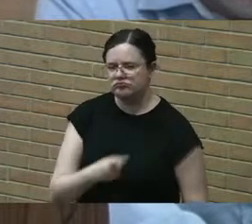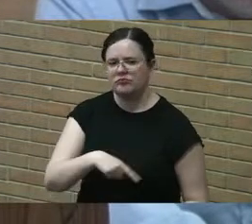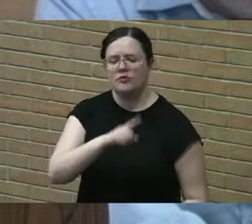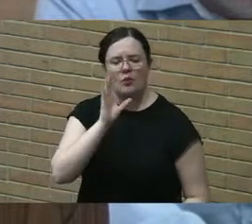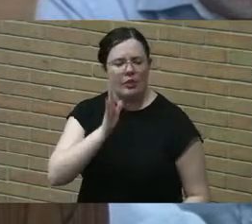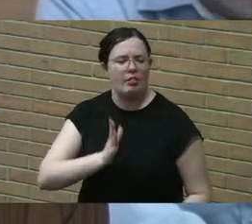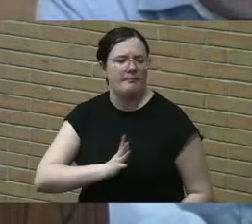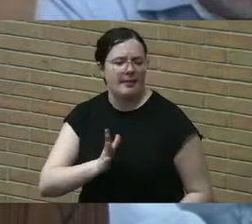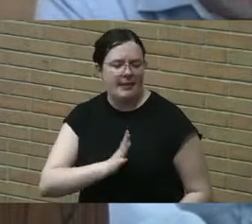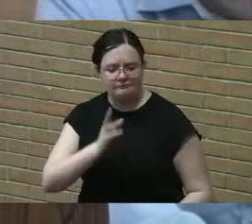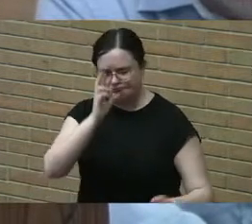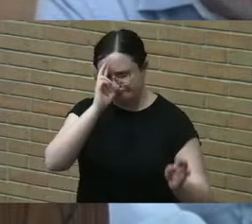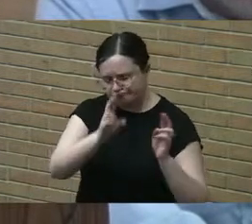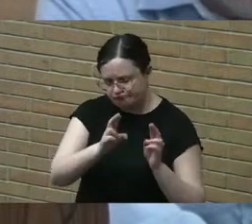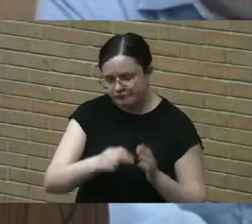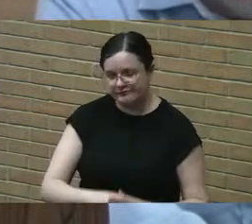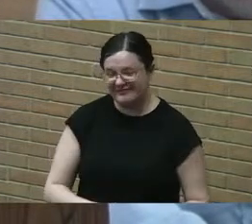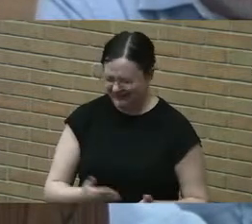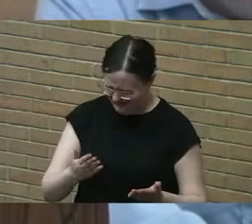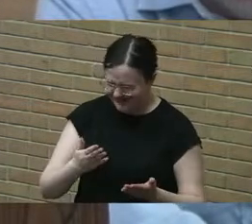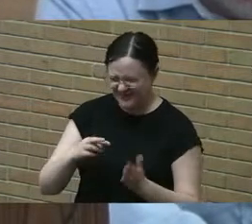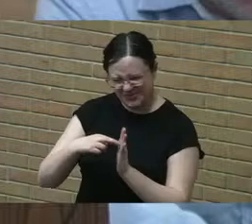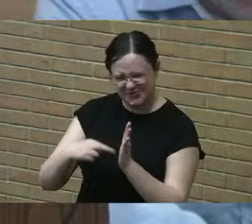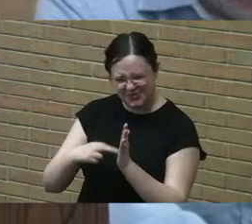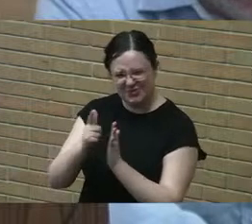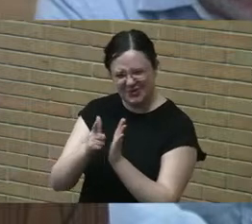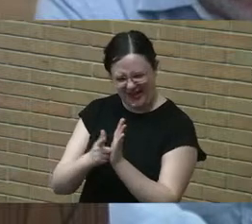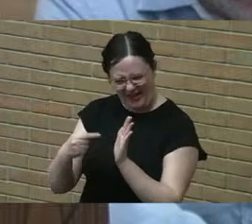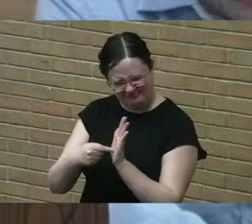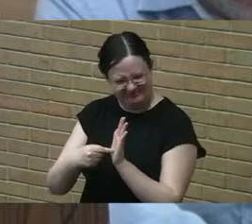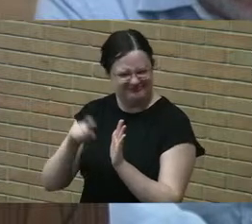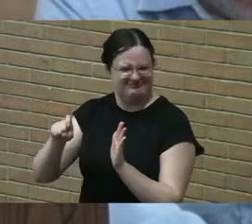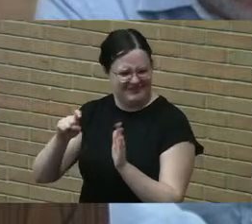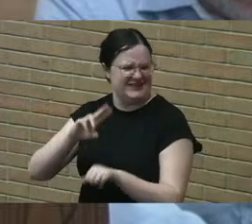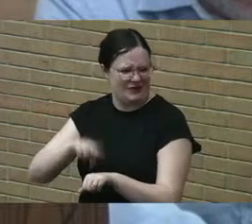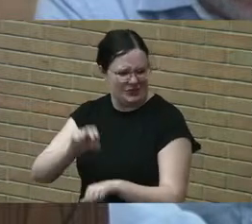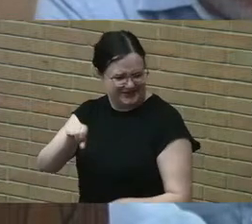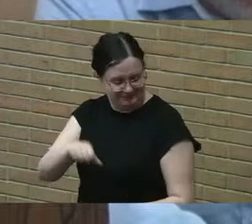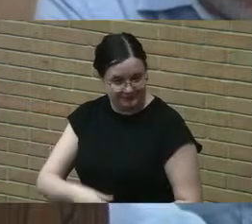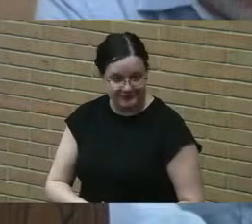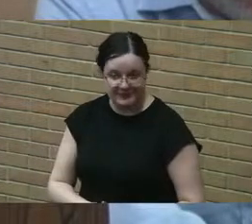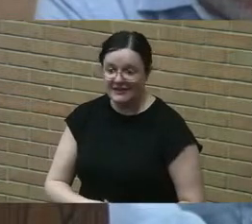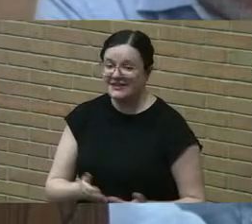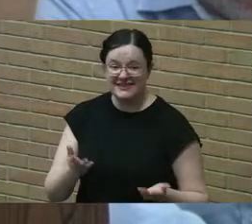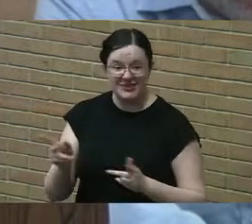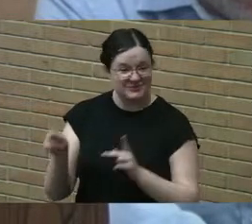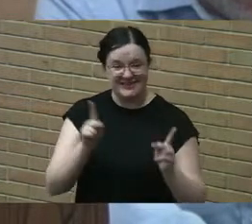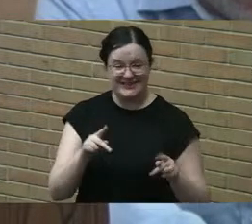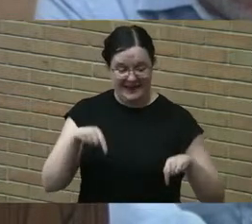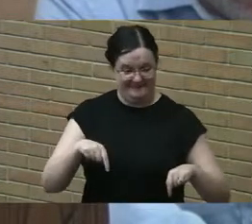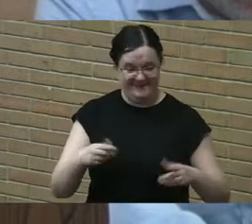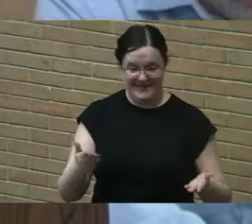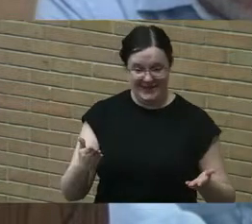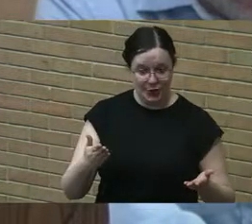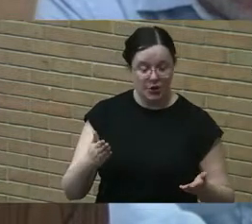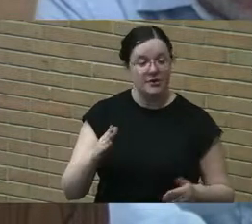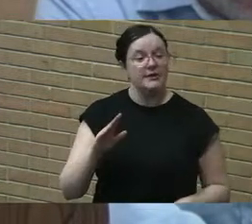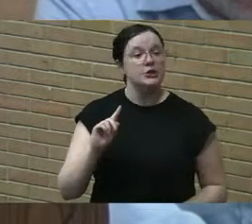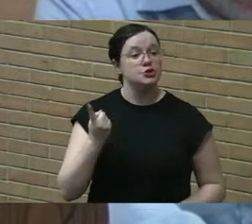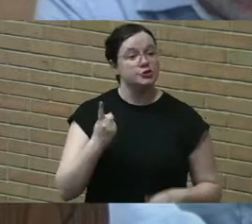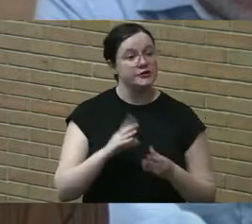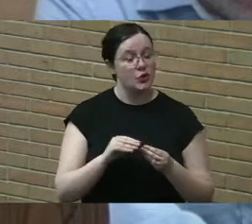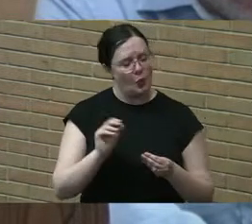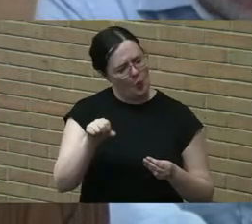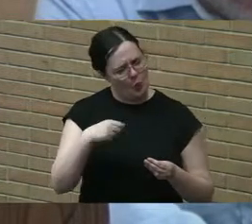courteous and will, of course we need those rules and those laws. And the same thing here, you can't just say we have the expectation that people will